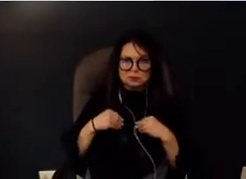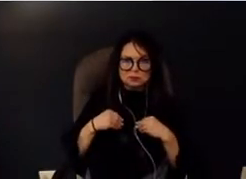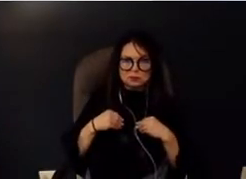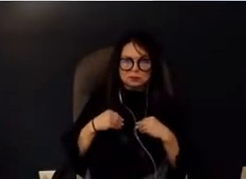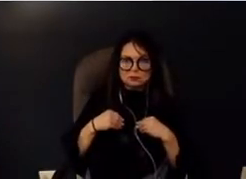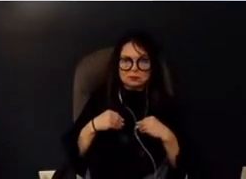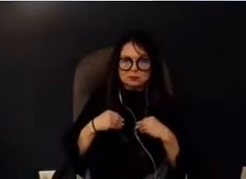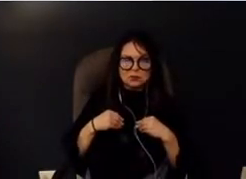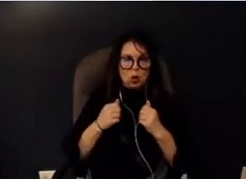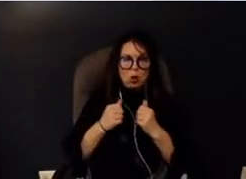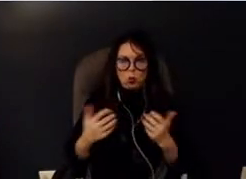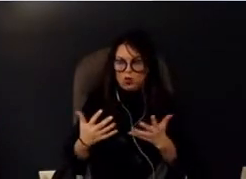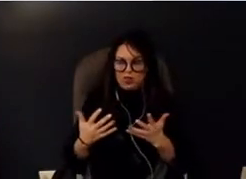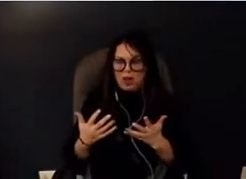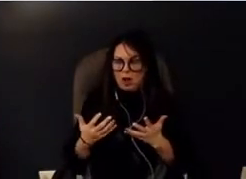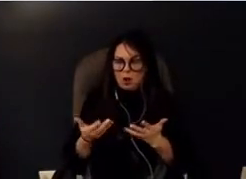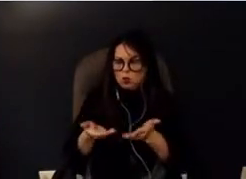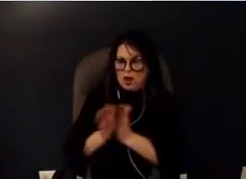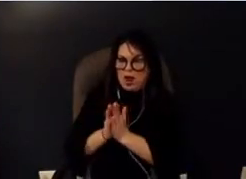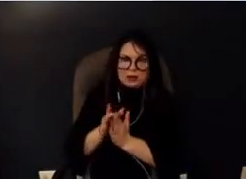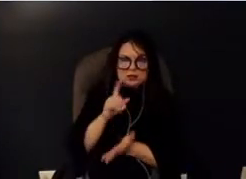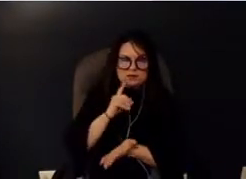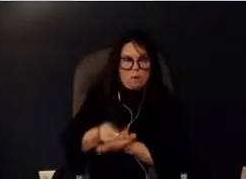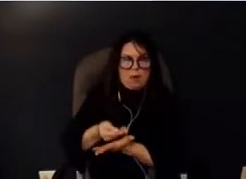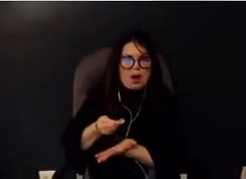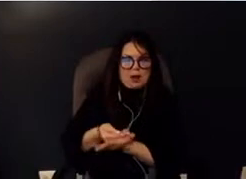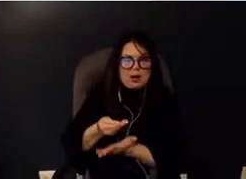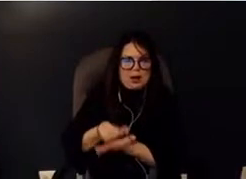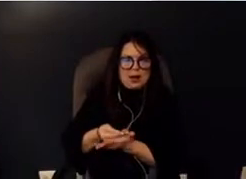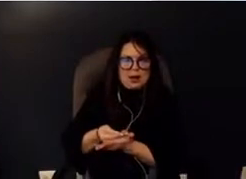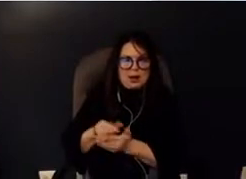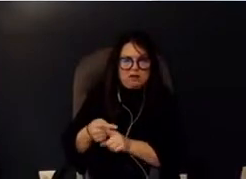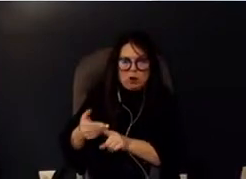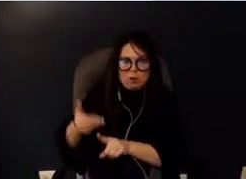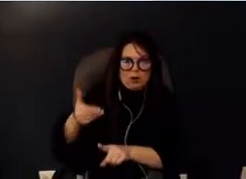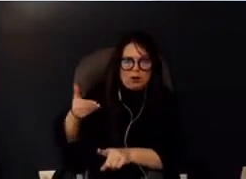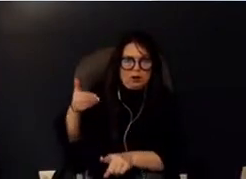we have collected in previous years. So